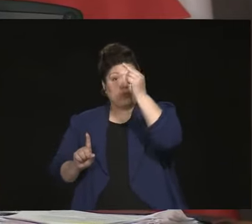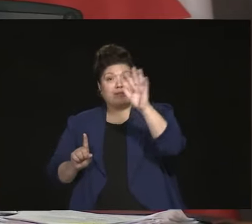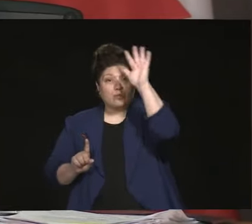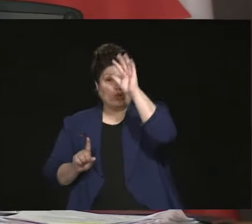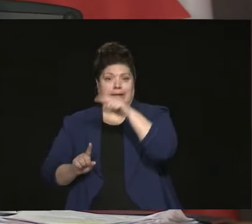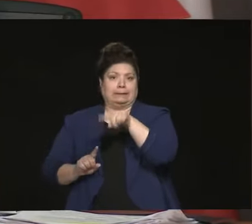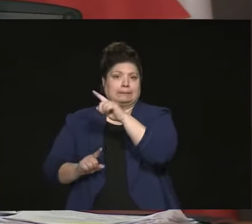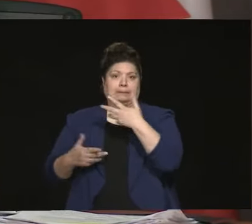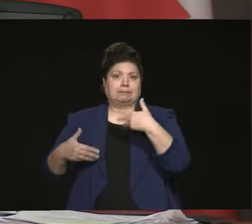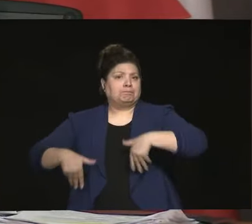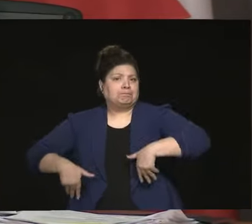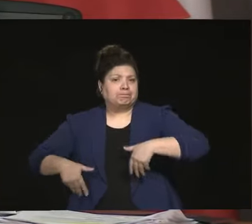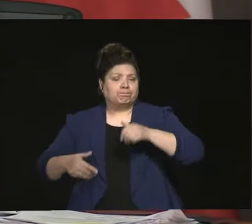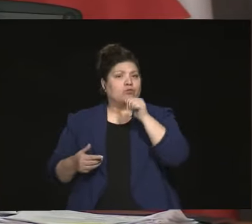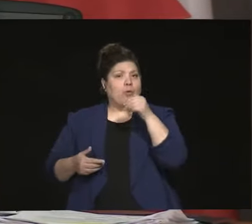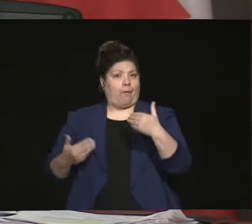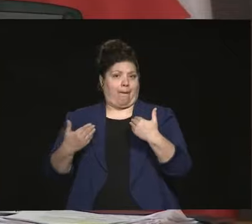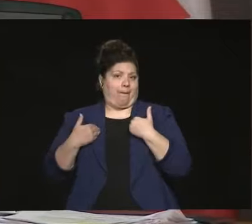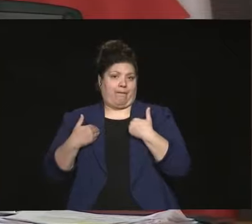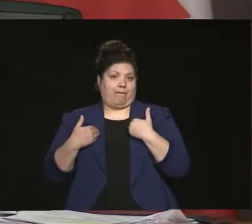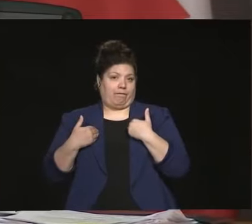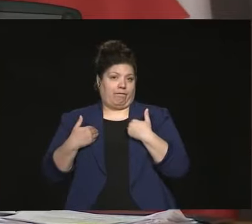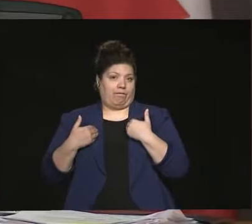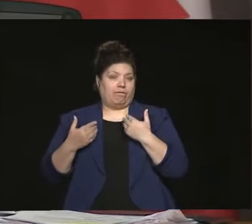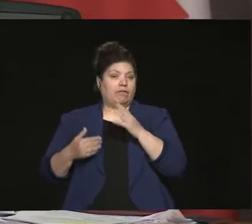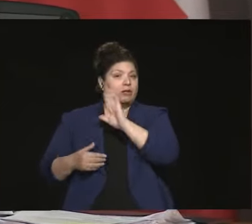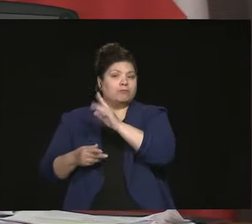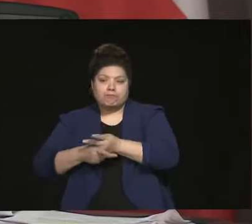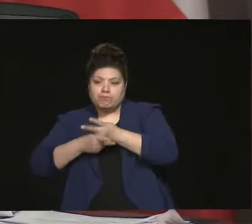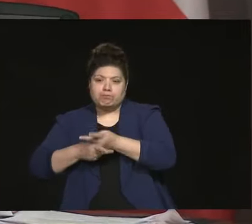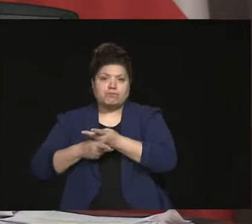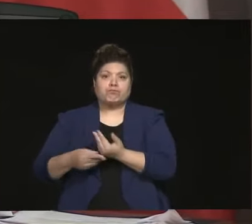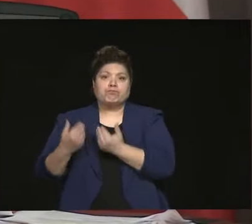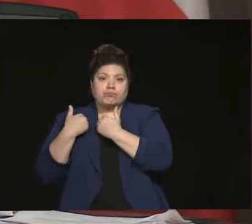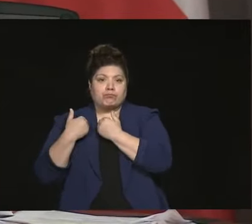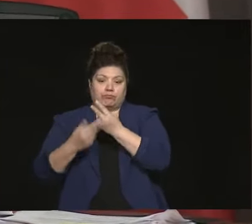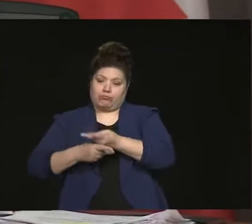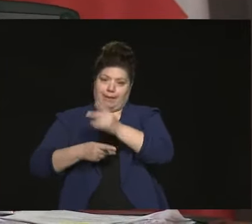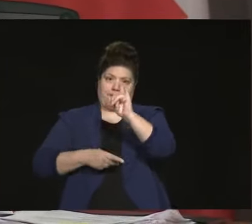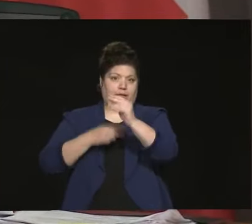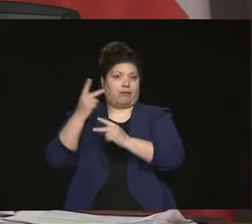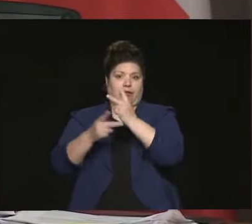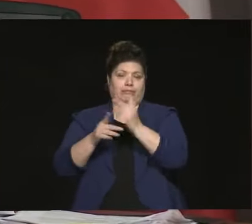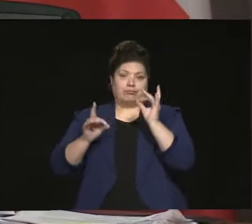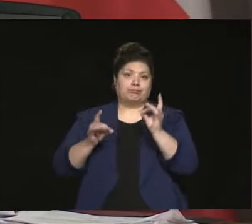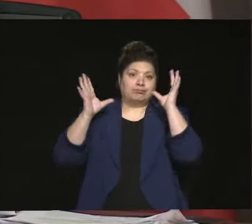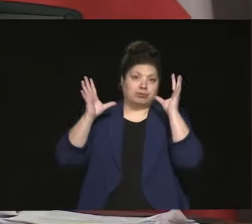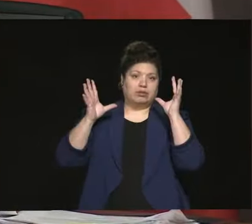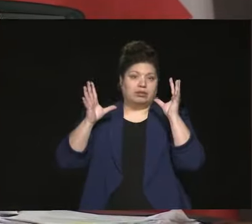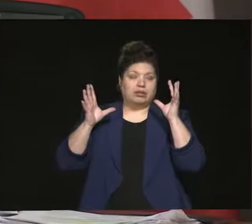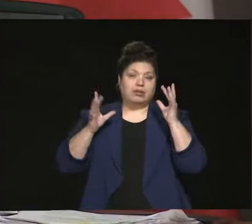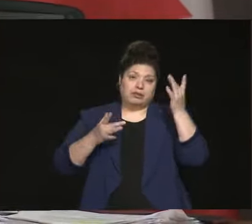have as much of a role in for preparing for those very unusual pathogens.